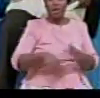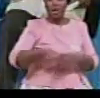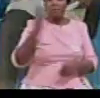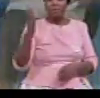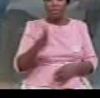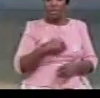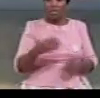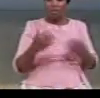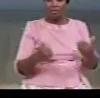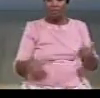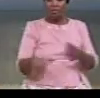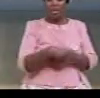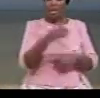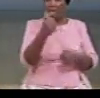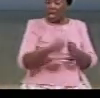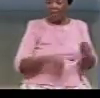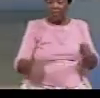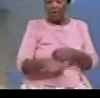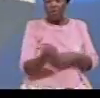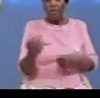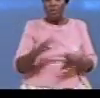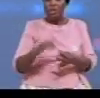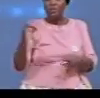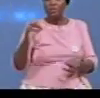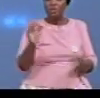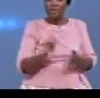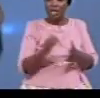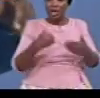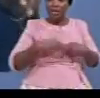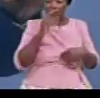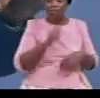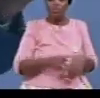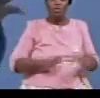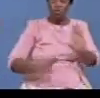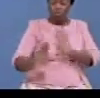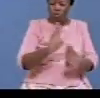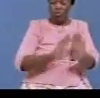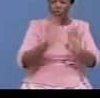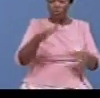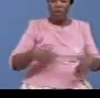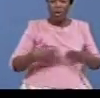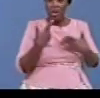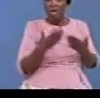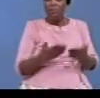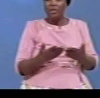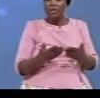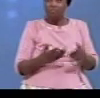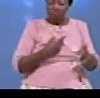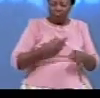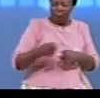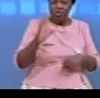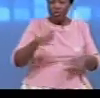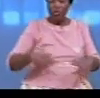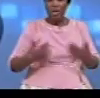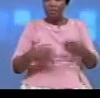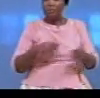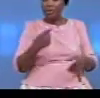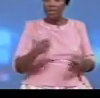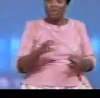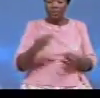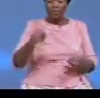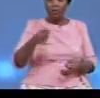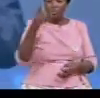every other spirit that had been tormenting your life, harassing your life, the Spirit of God,